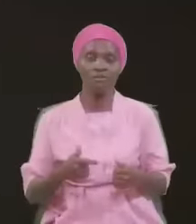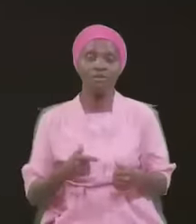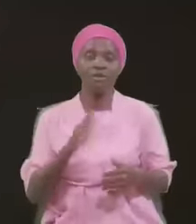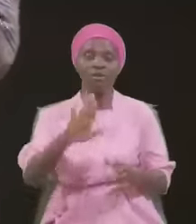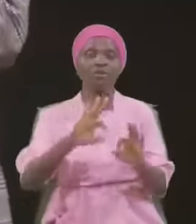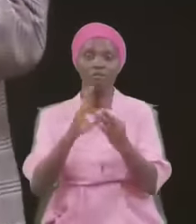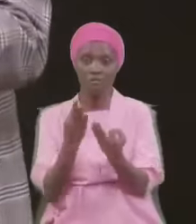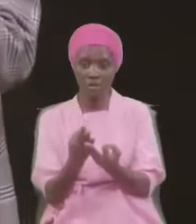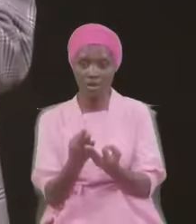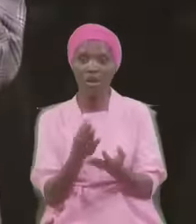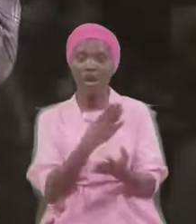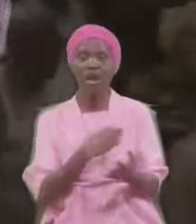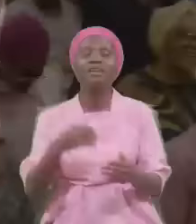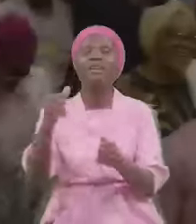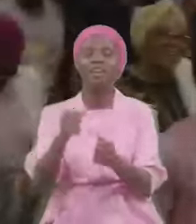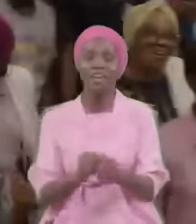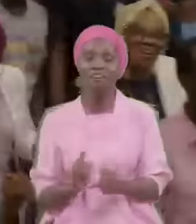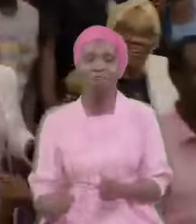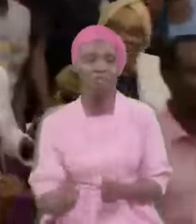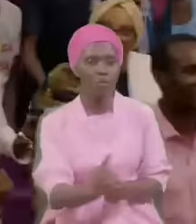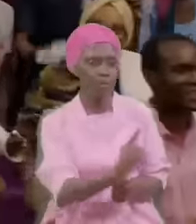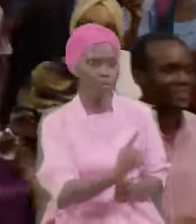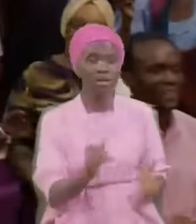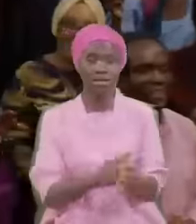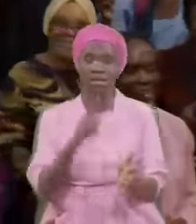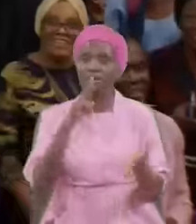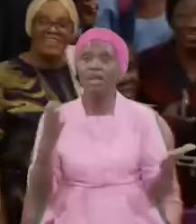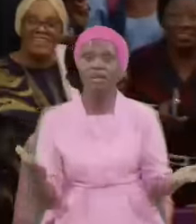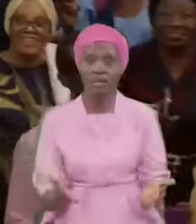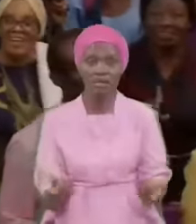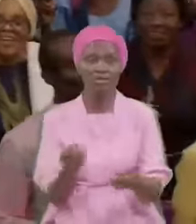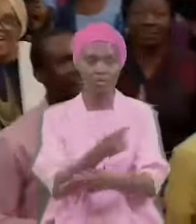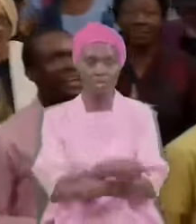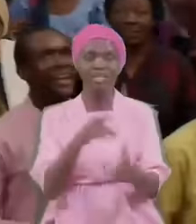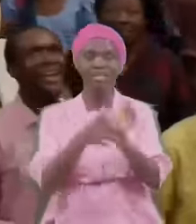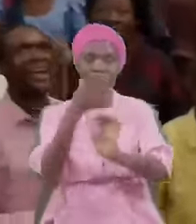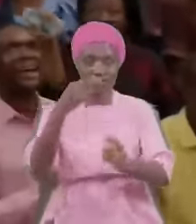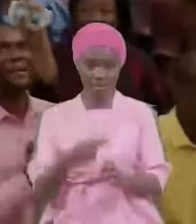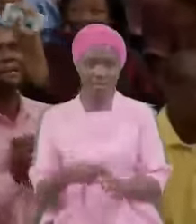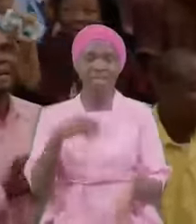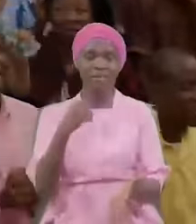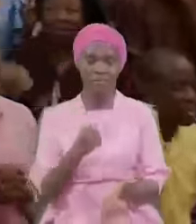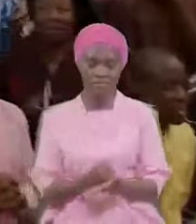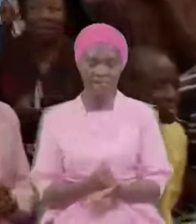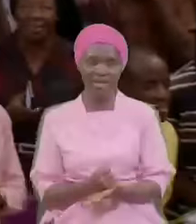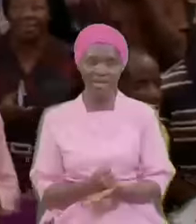from everyone there today in Jesus' name.